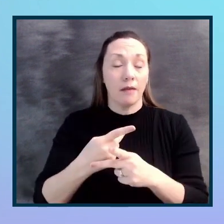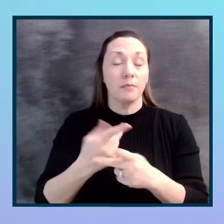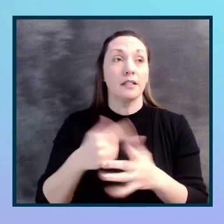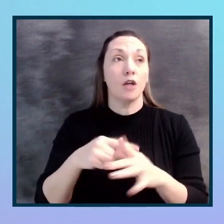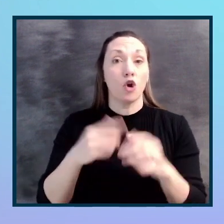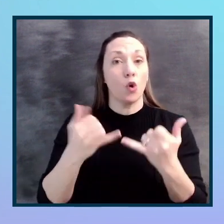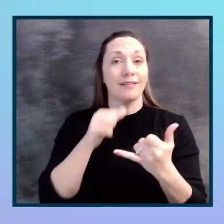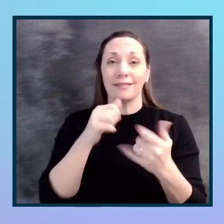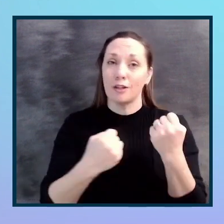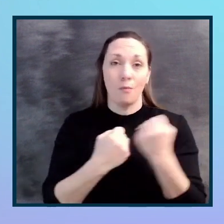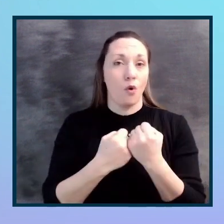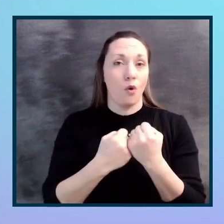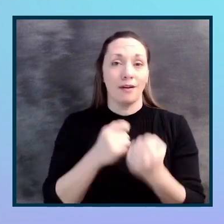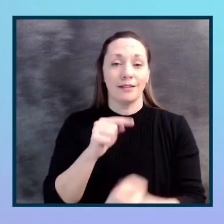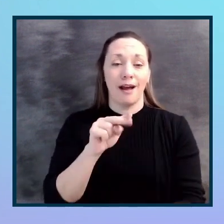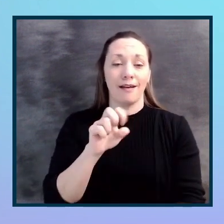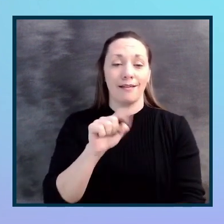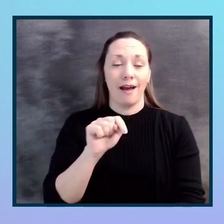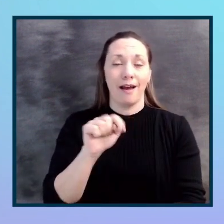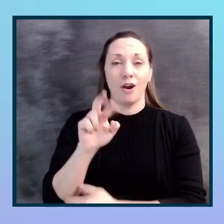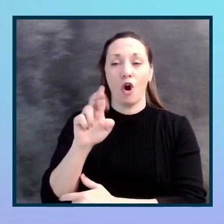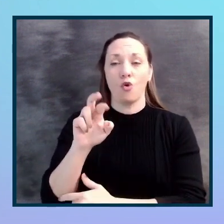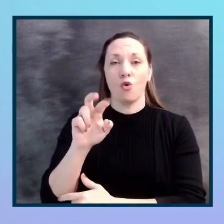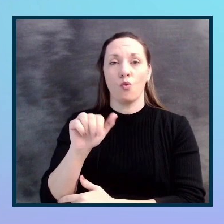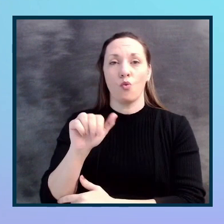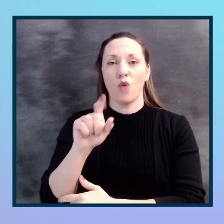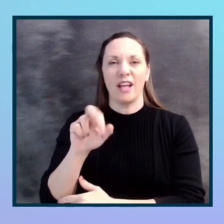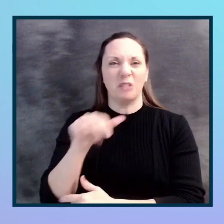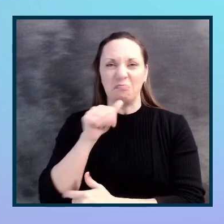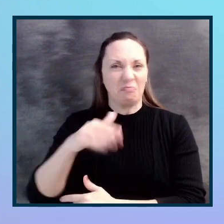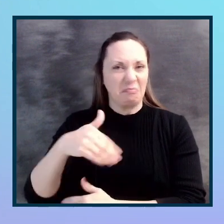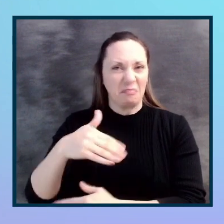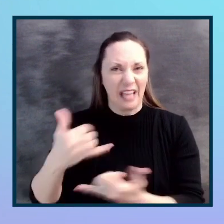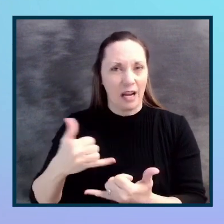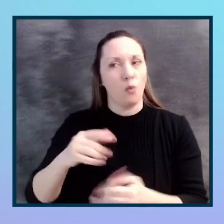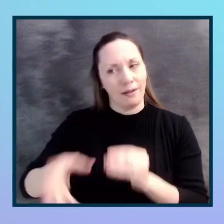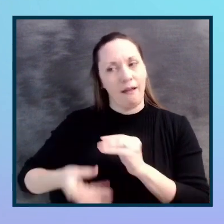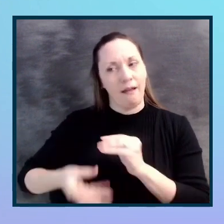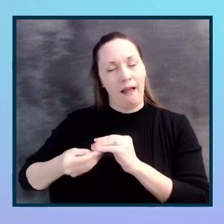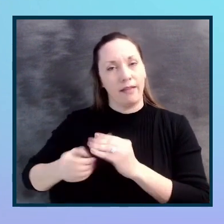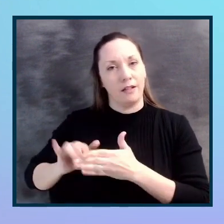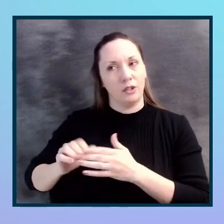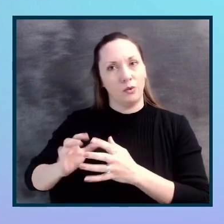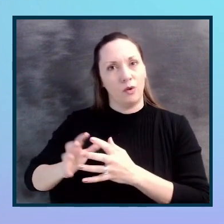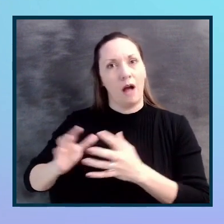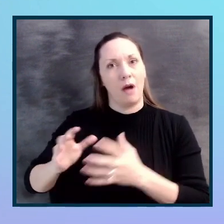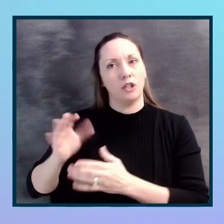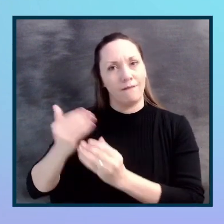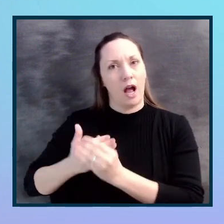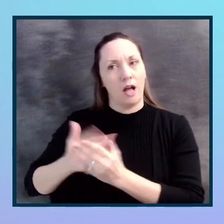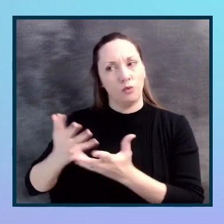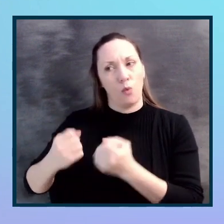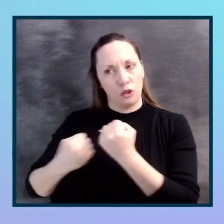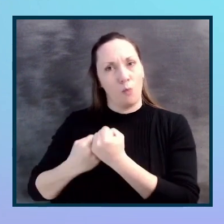it does not support .NET Razor file types. We can definitely add that to the backlog of the amount of files that we'd like to